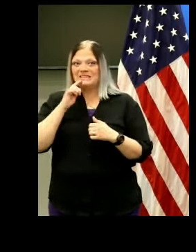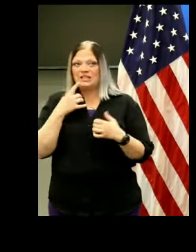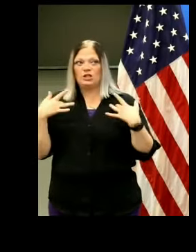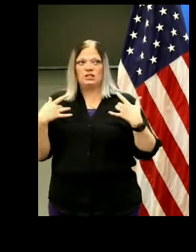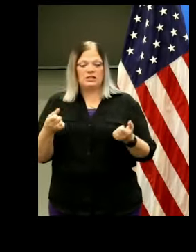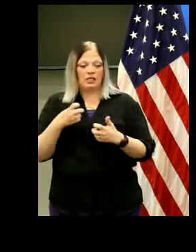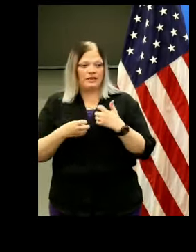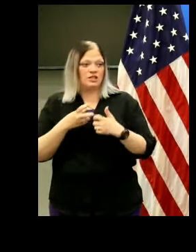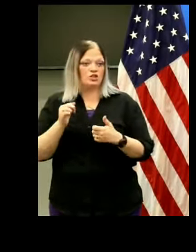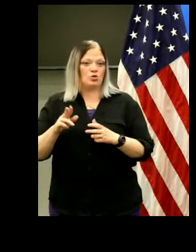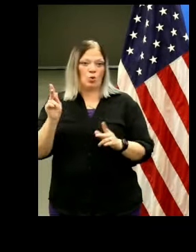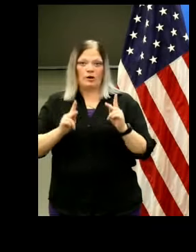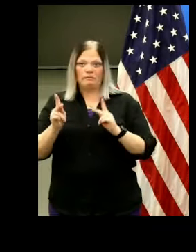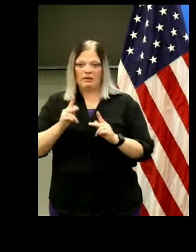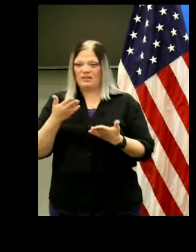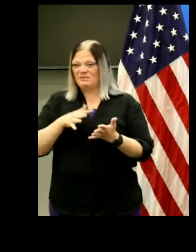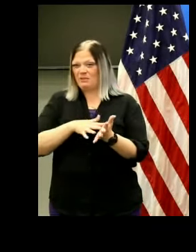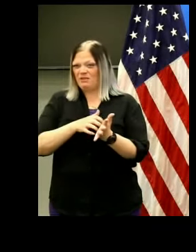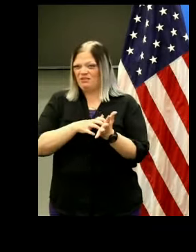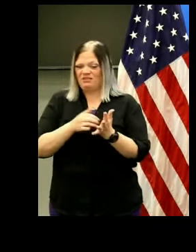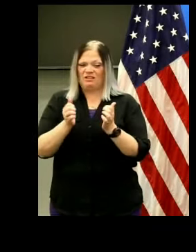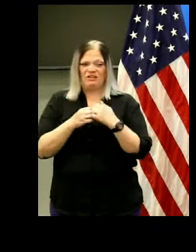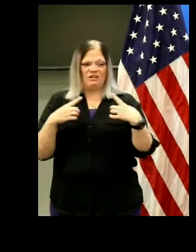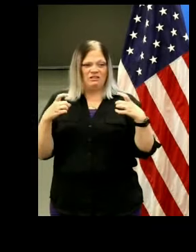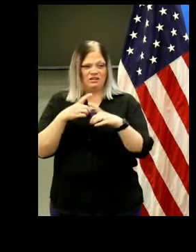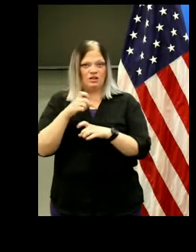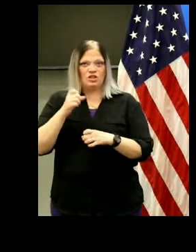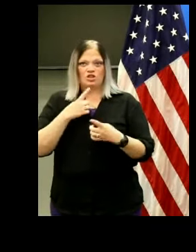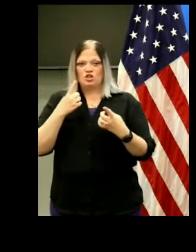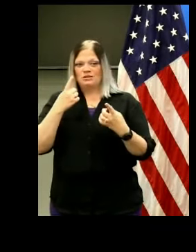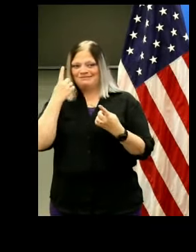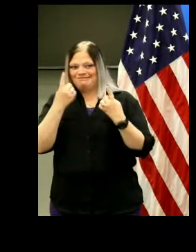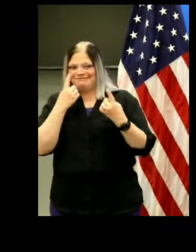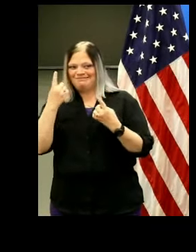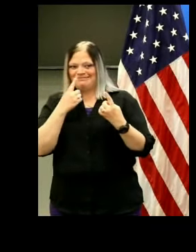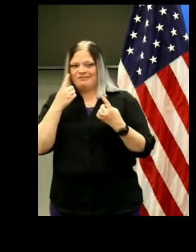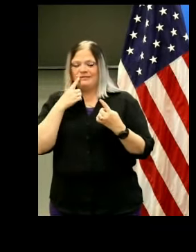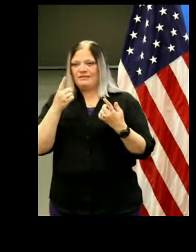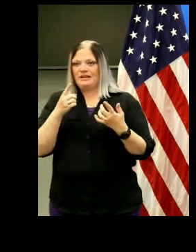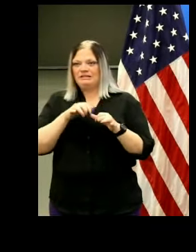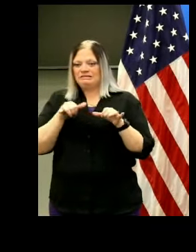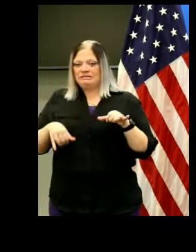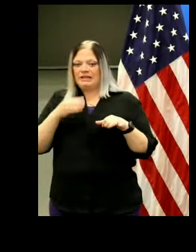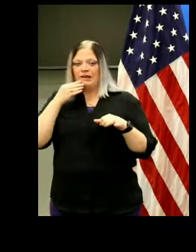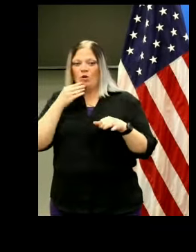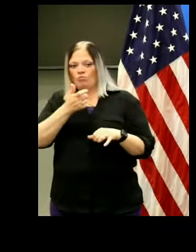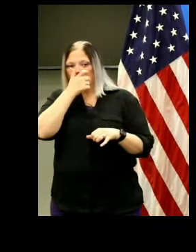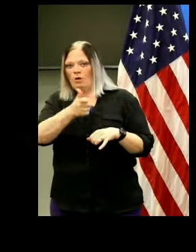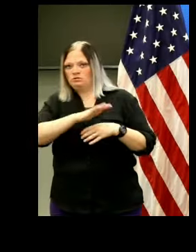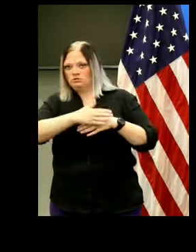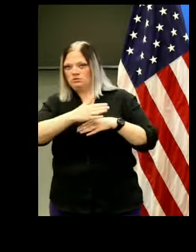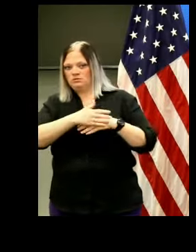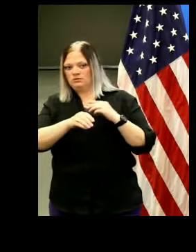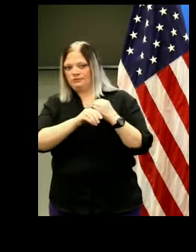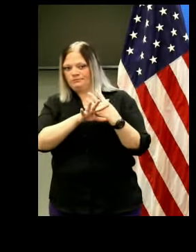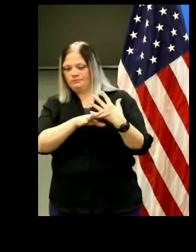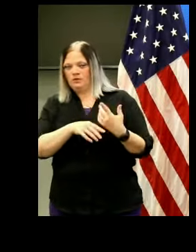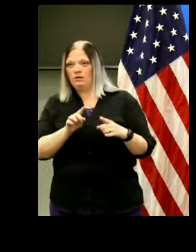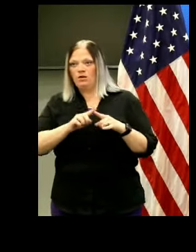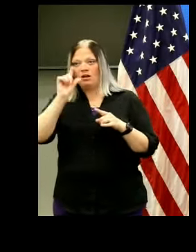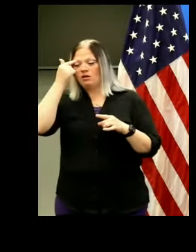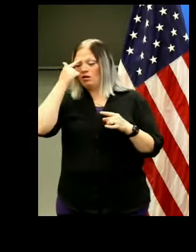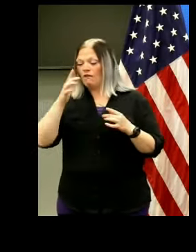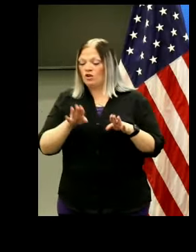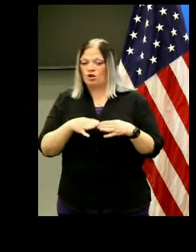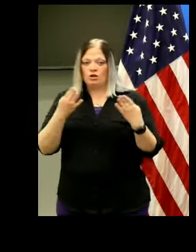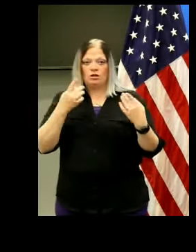someone in their household that would be vulnerable to complications should consider attending virtually. But the governor did announce that all